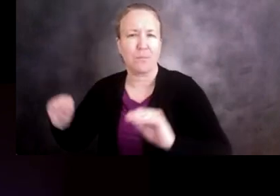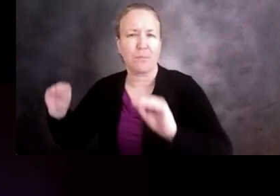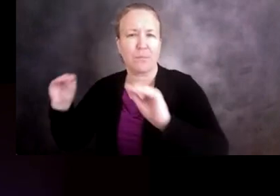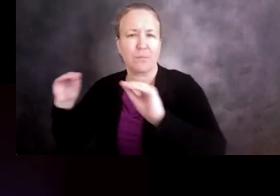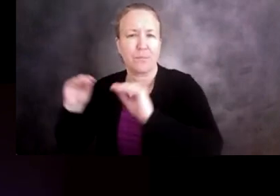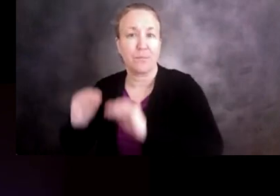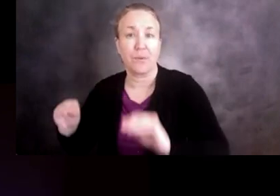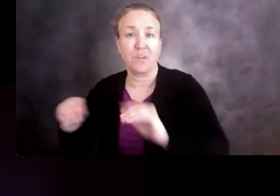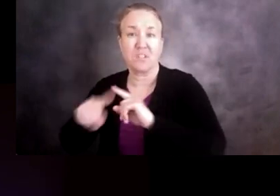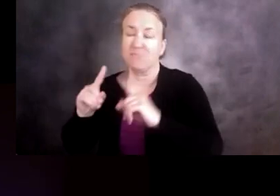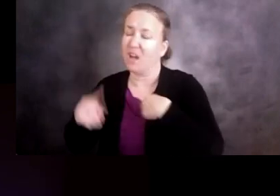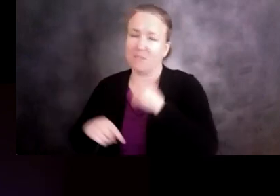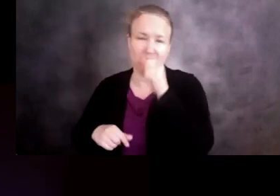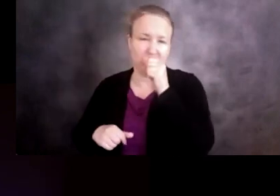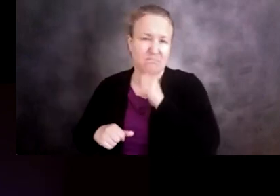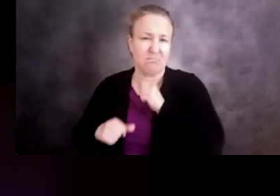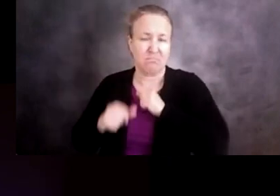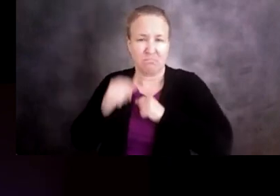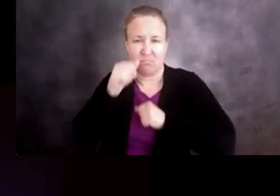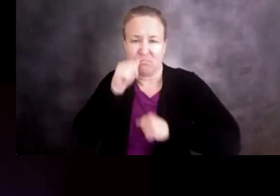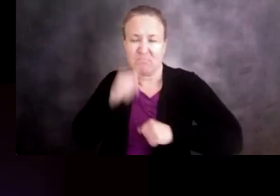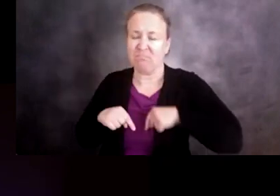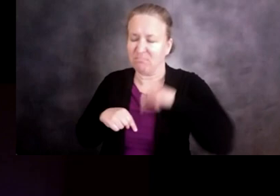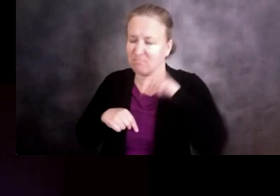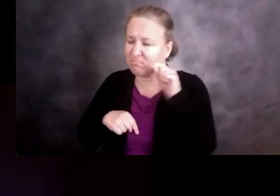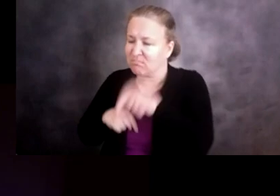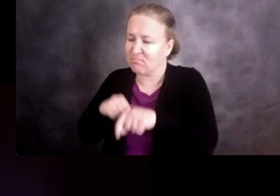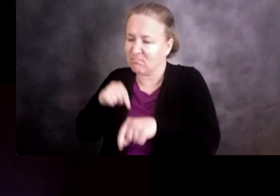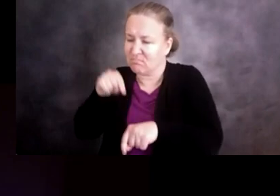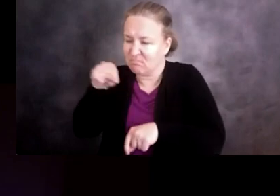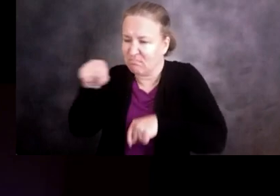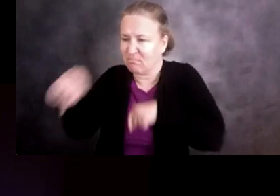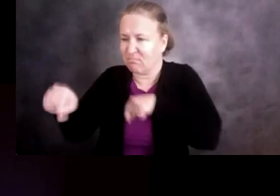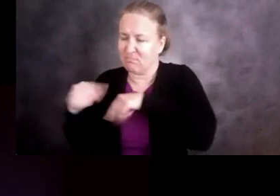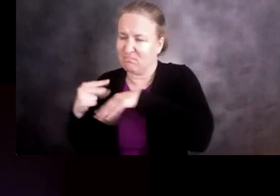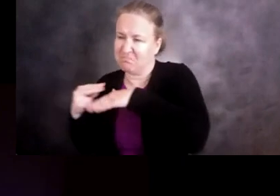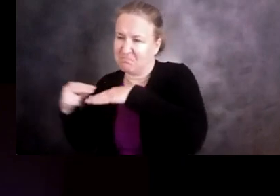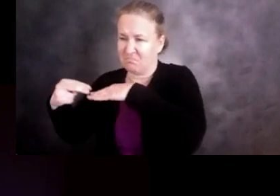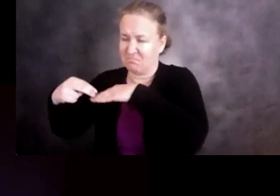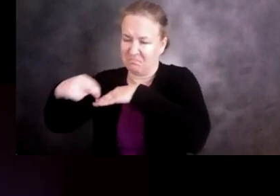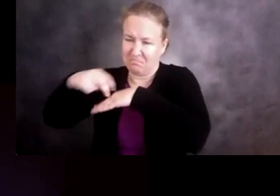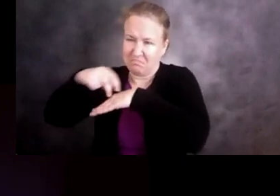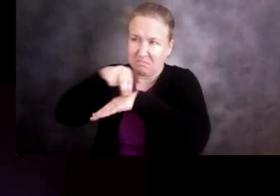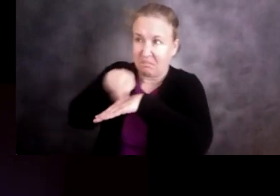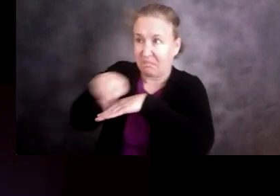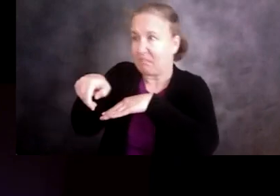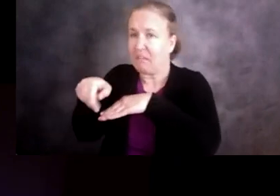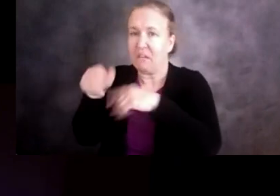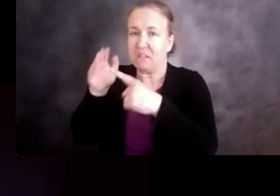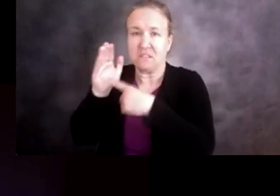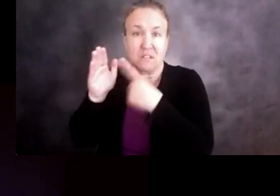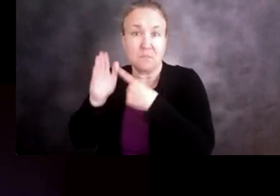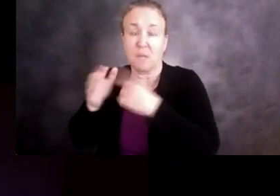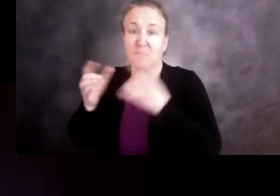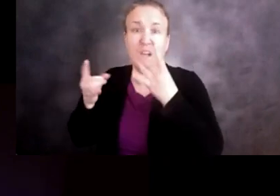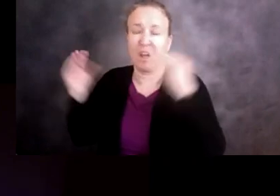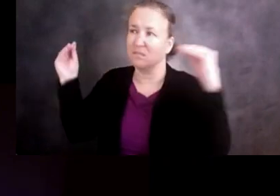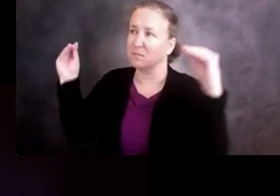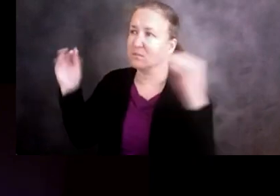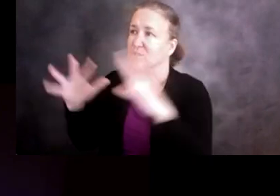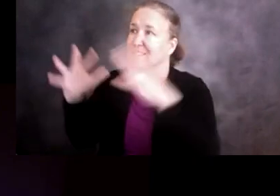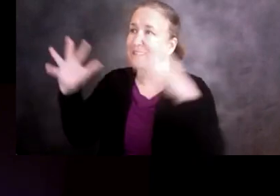been a-climbing on and reaching landings and turning corners and sometimes going in the dark where there ain't been no